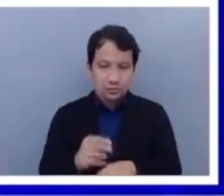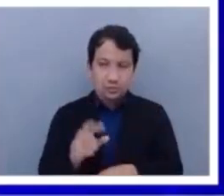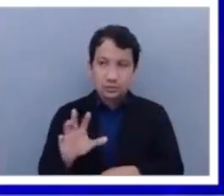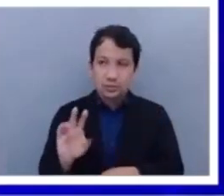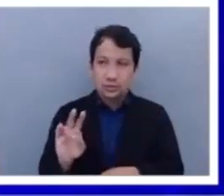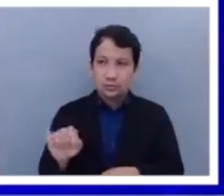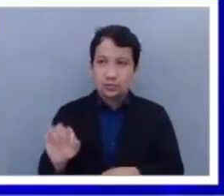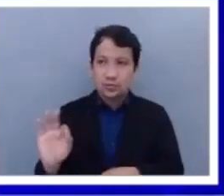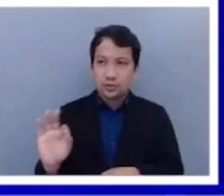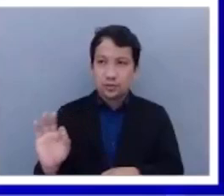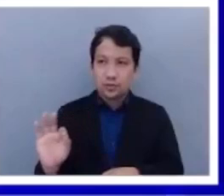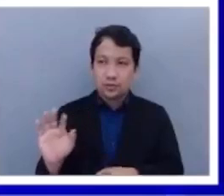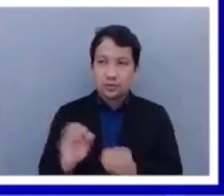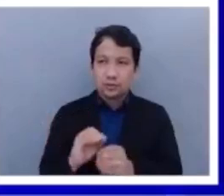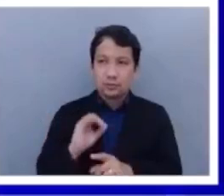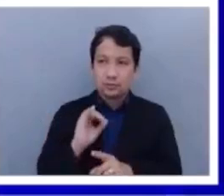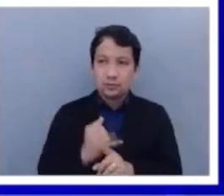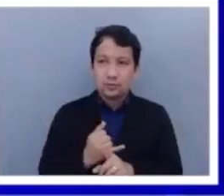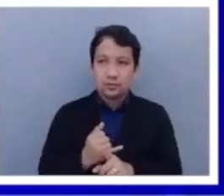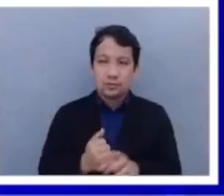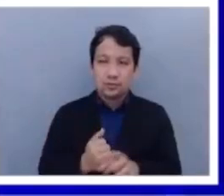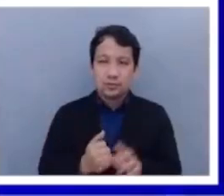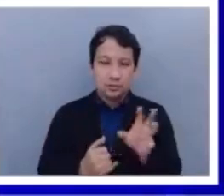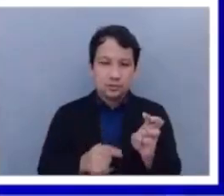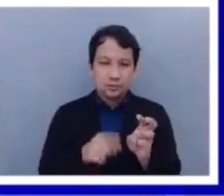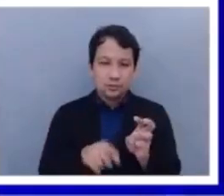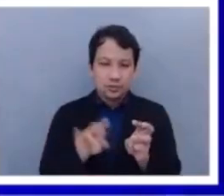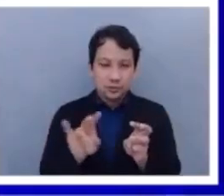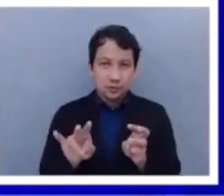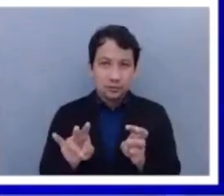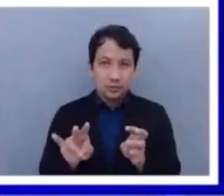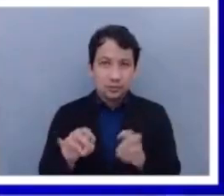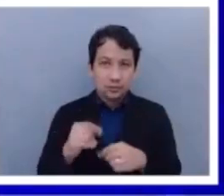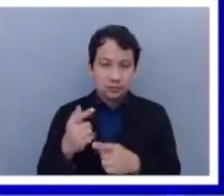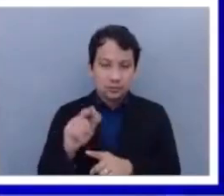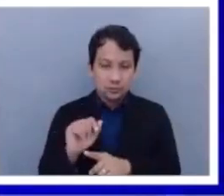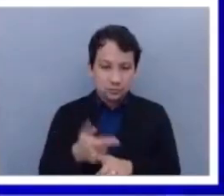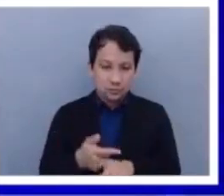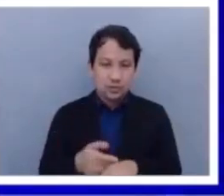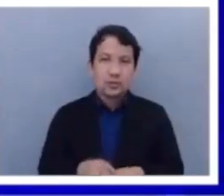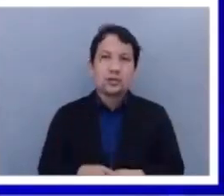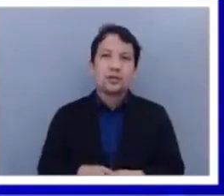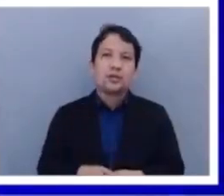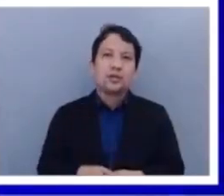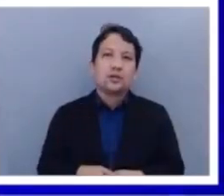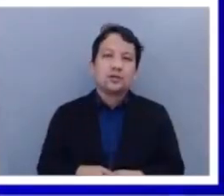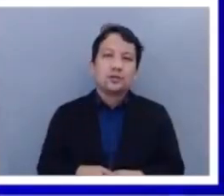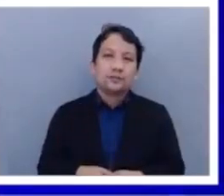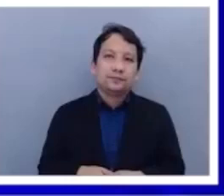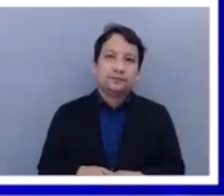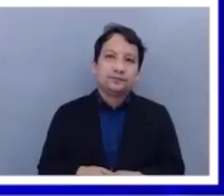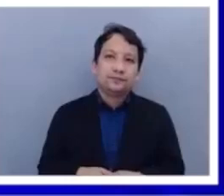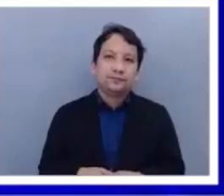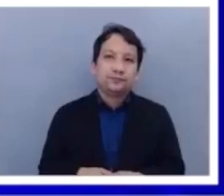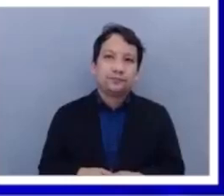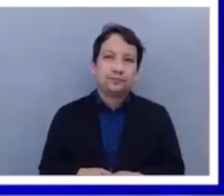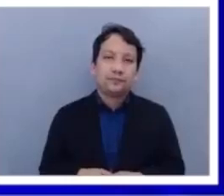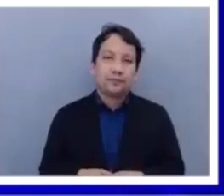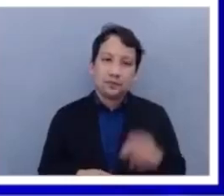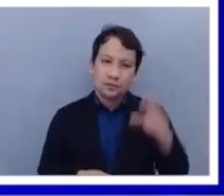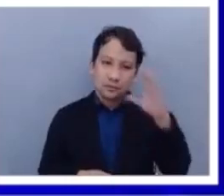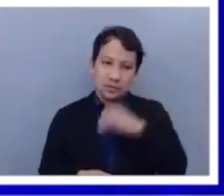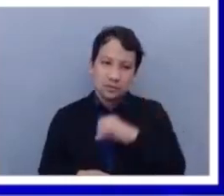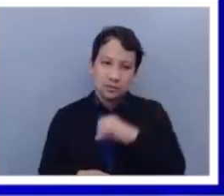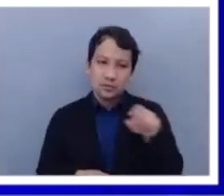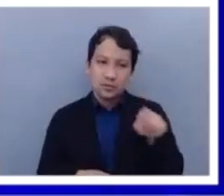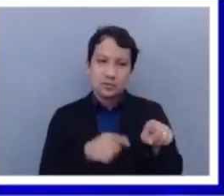37.9 sa July, and 36.7 sa August. So from the point estimate, peak